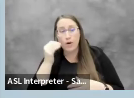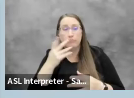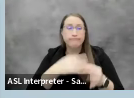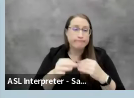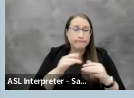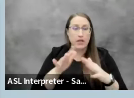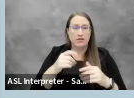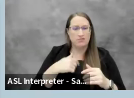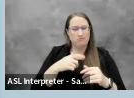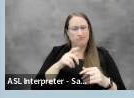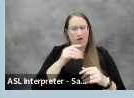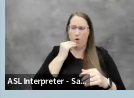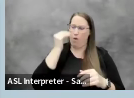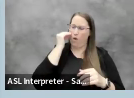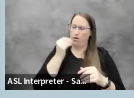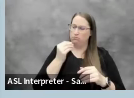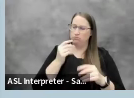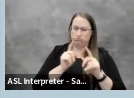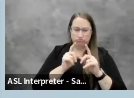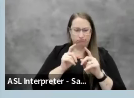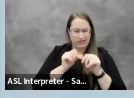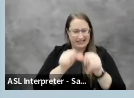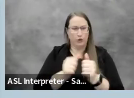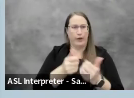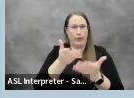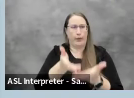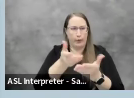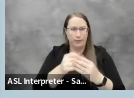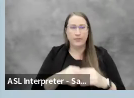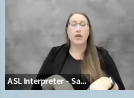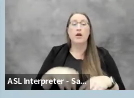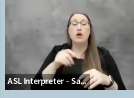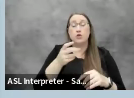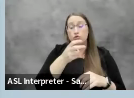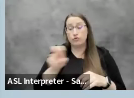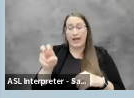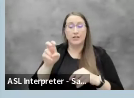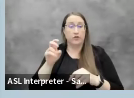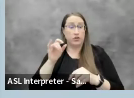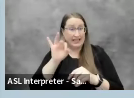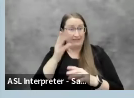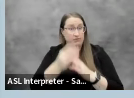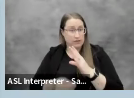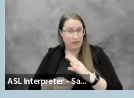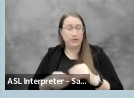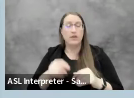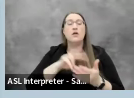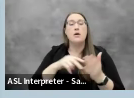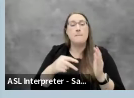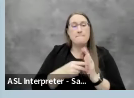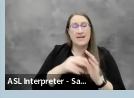life. A transfer on death deed can help avoid probate as well. So a transfer on death